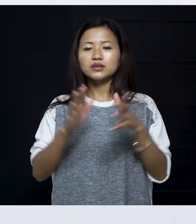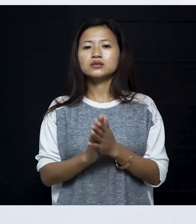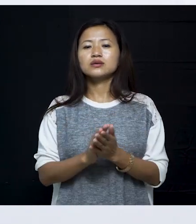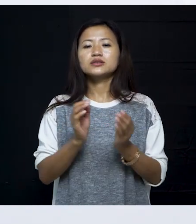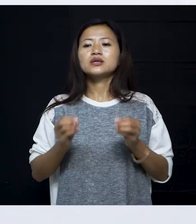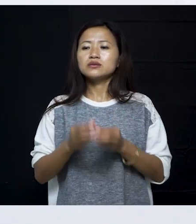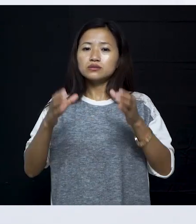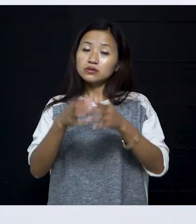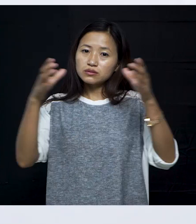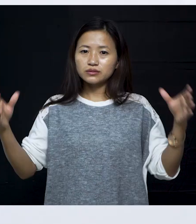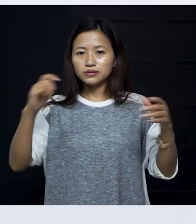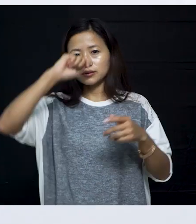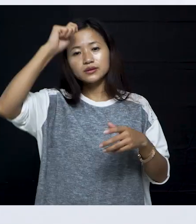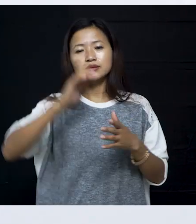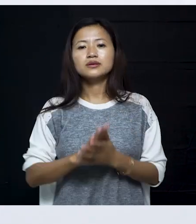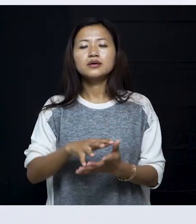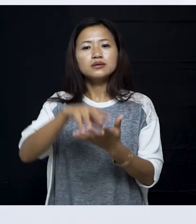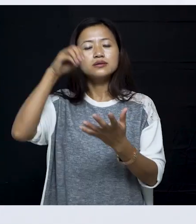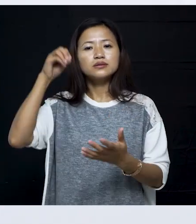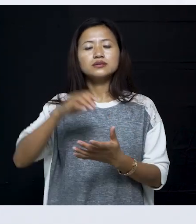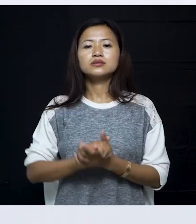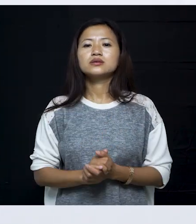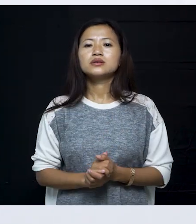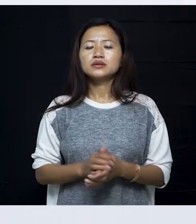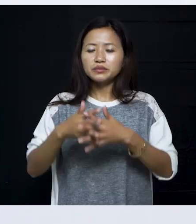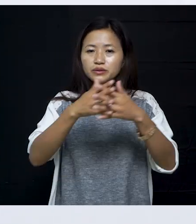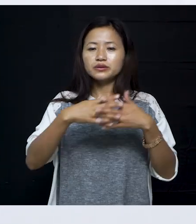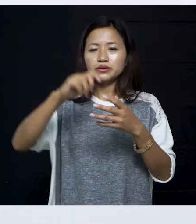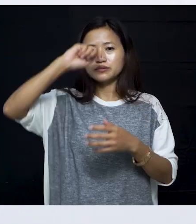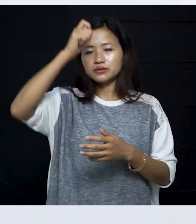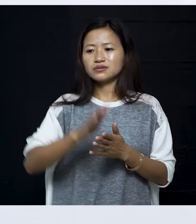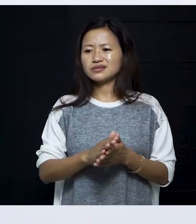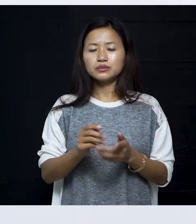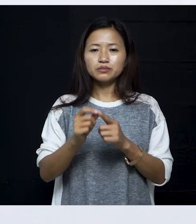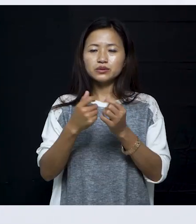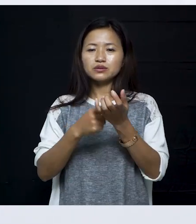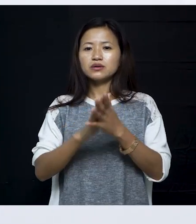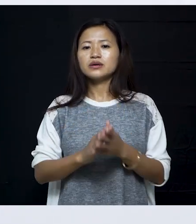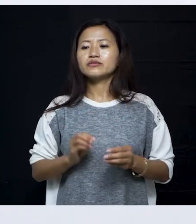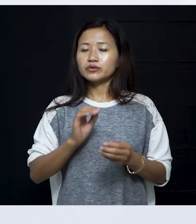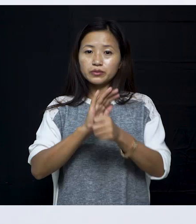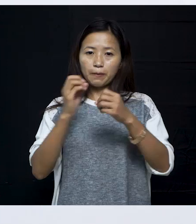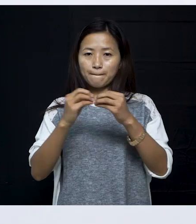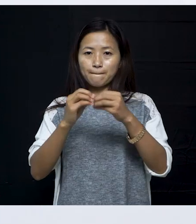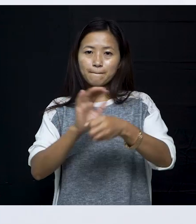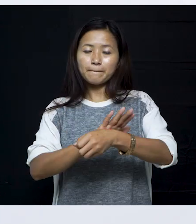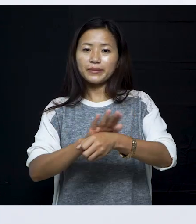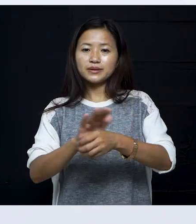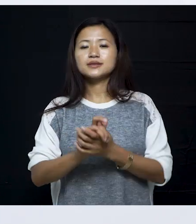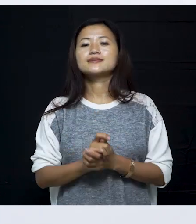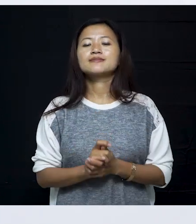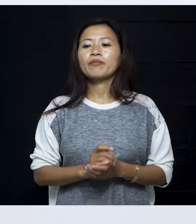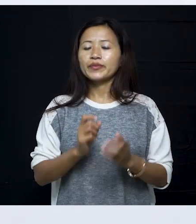toasted English, and we have also learned that the American English is being preferred over British when it comes to writing